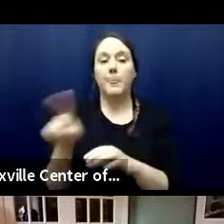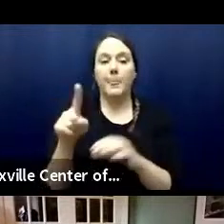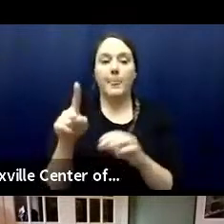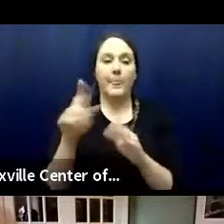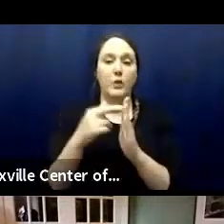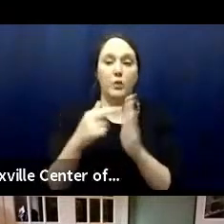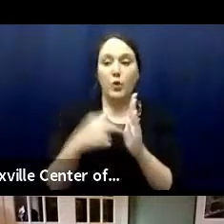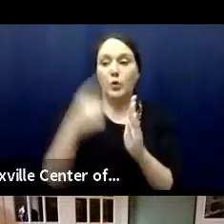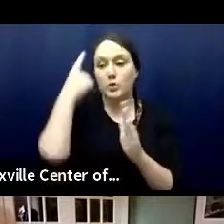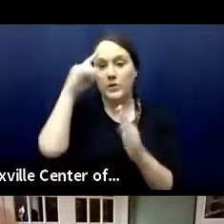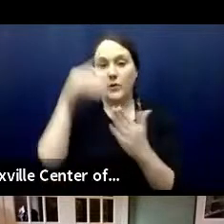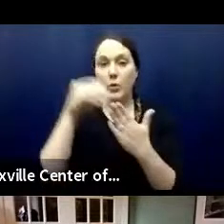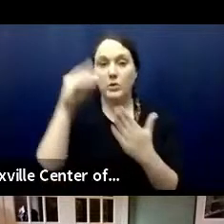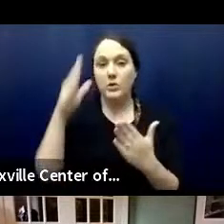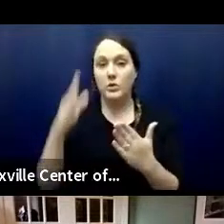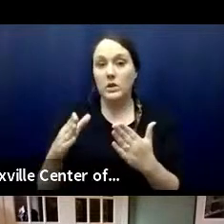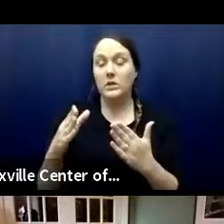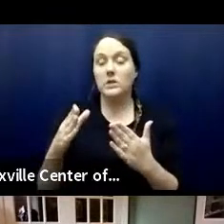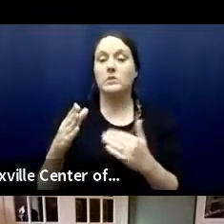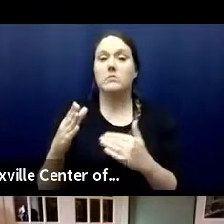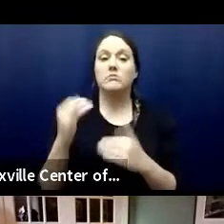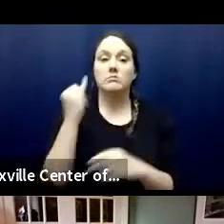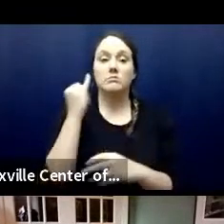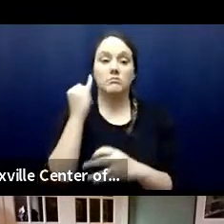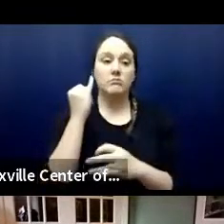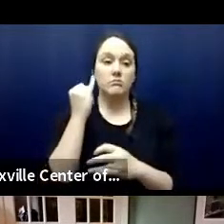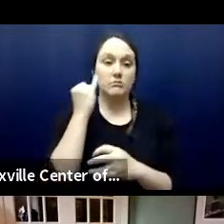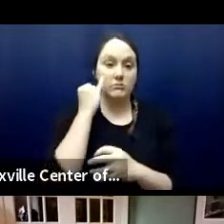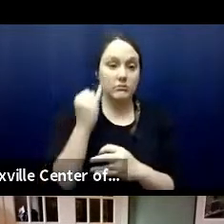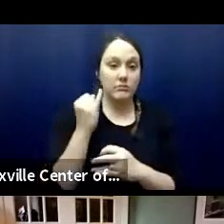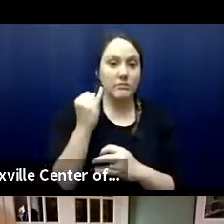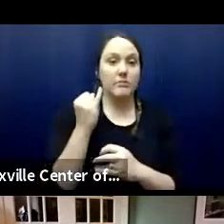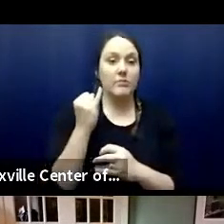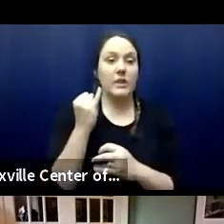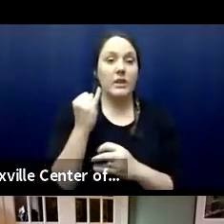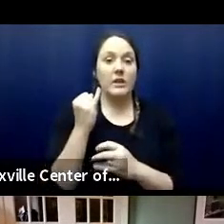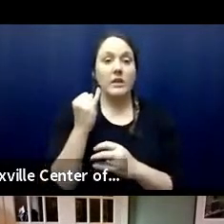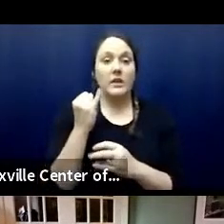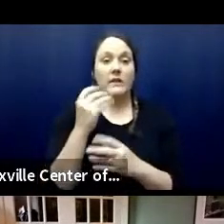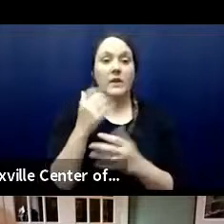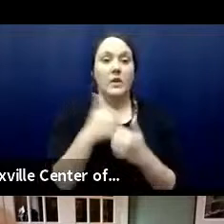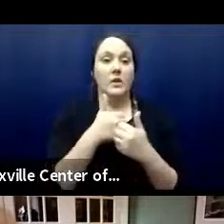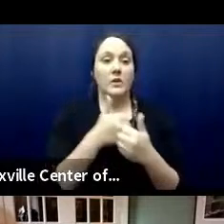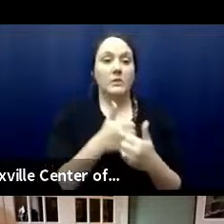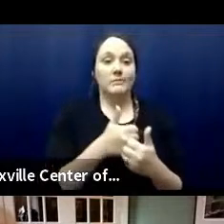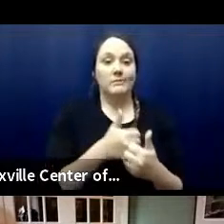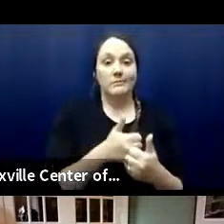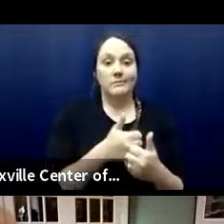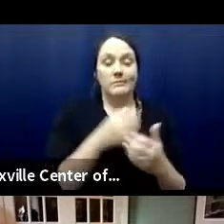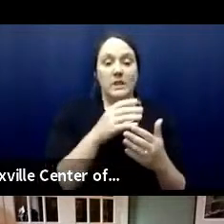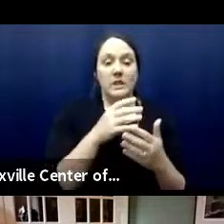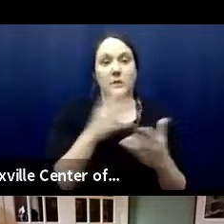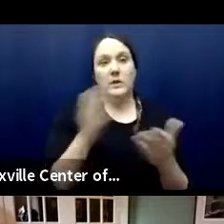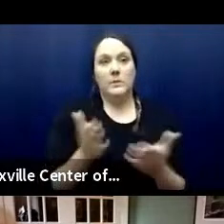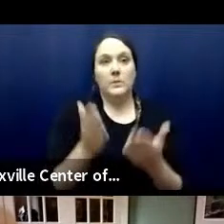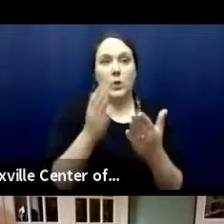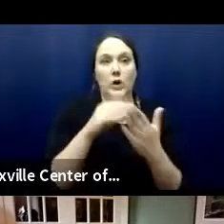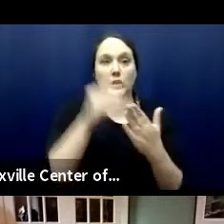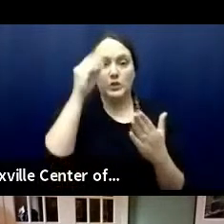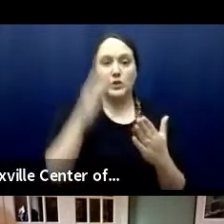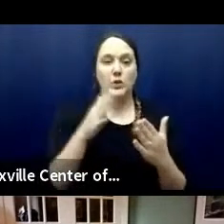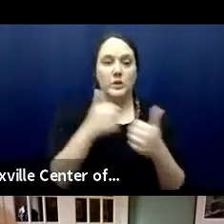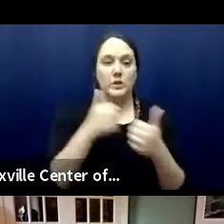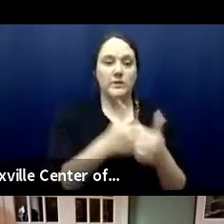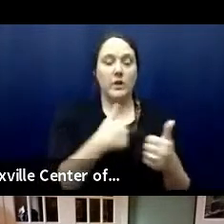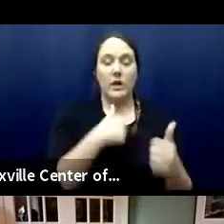their students that in order to, I guess, get compliance out of their students. Again, I'm